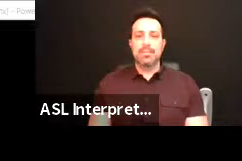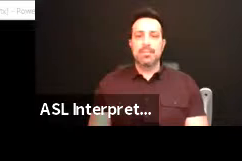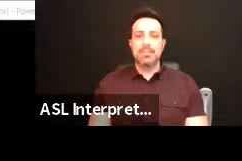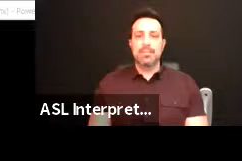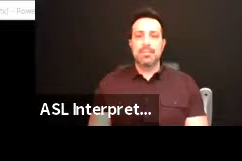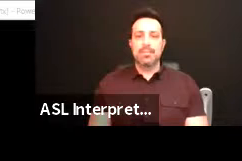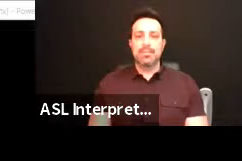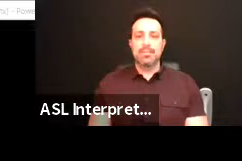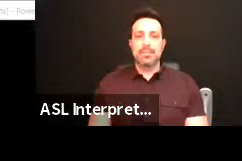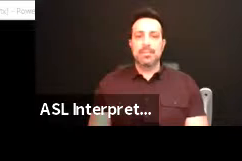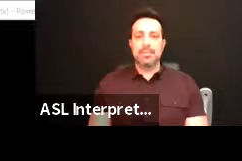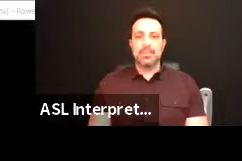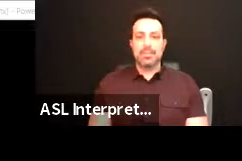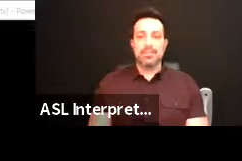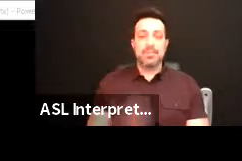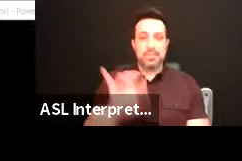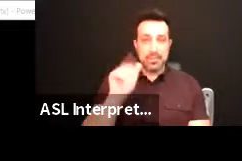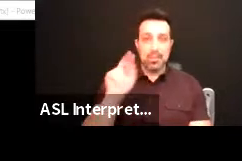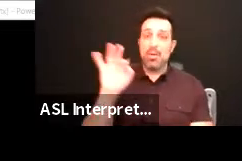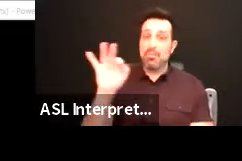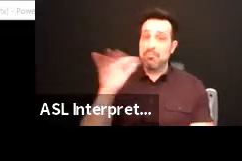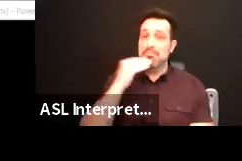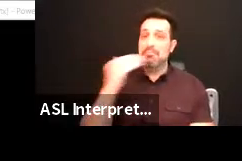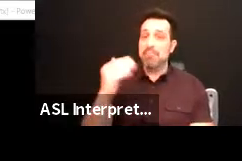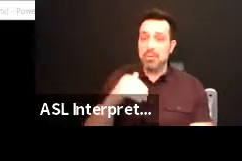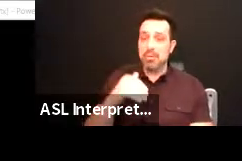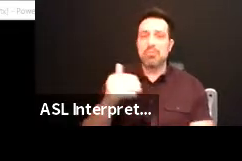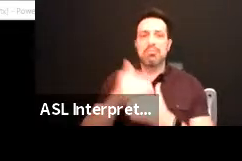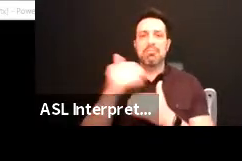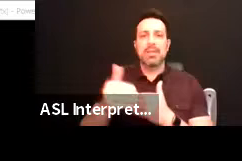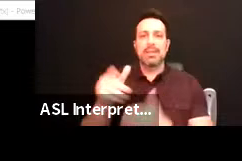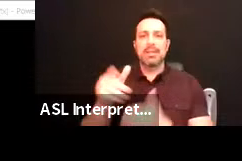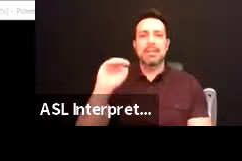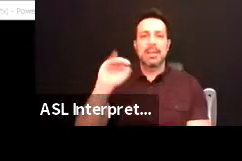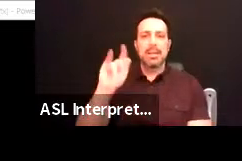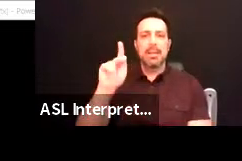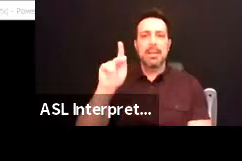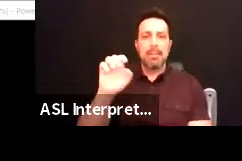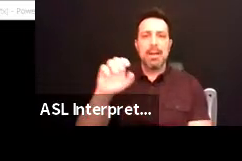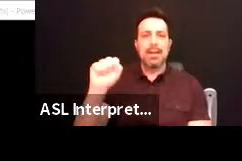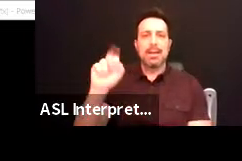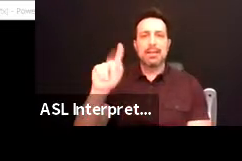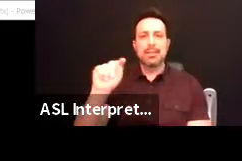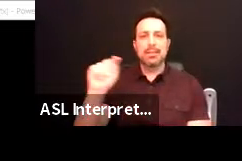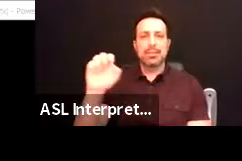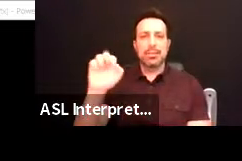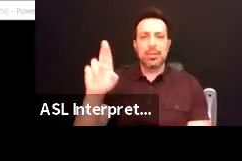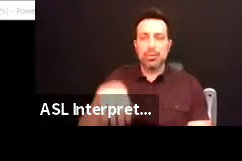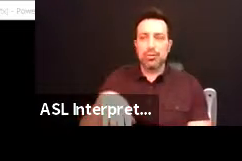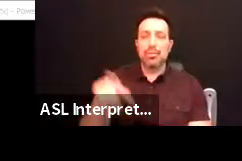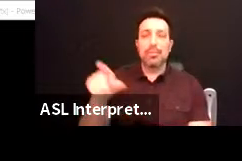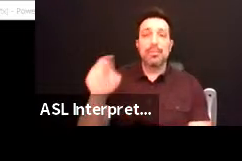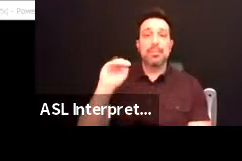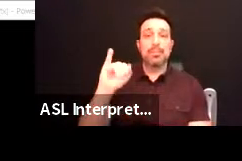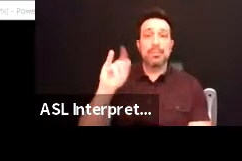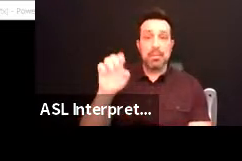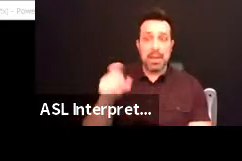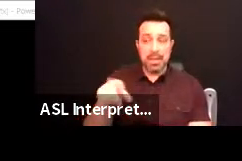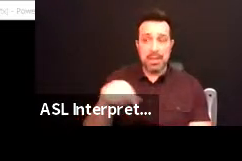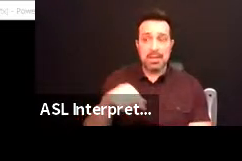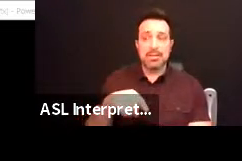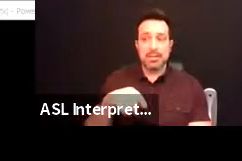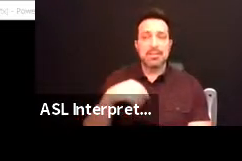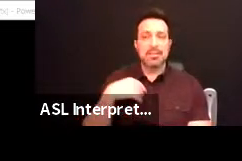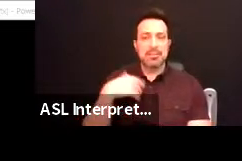All right, wonderful, thank you. Next, we have Mike Sucher. Mike,